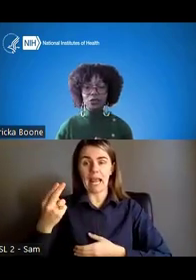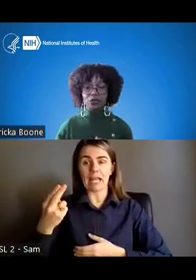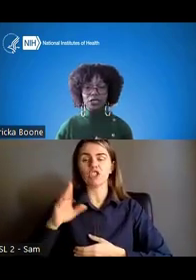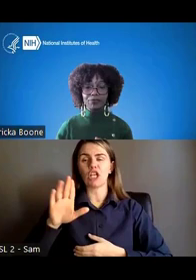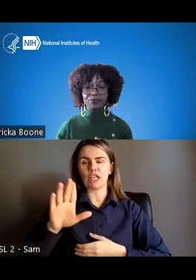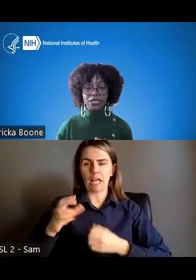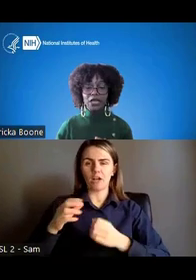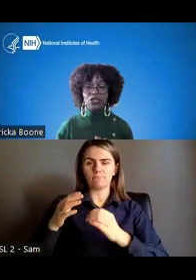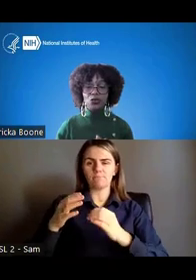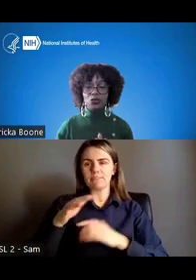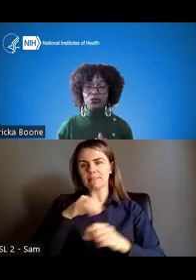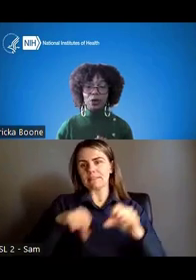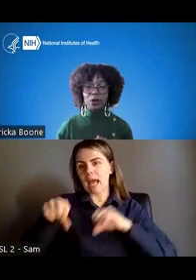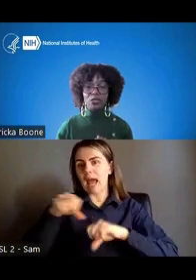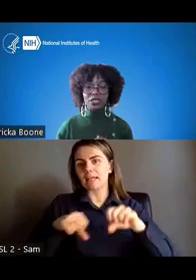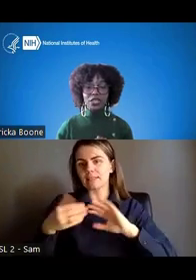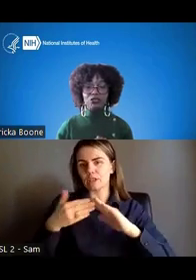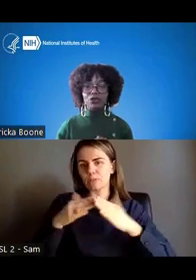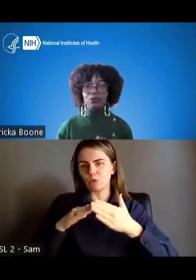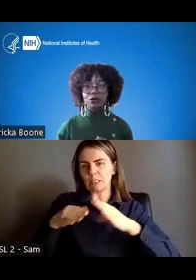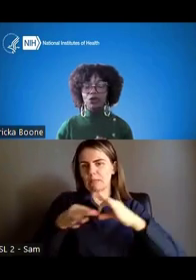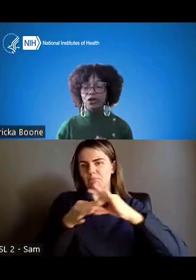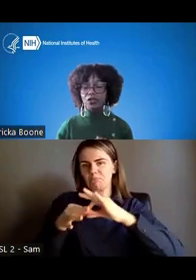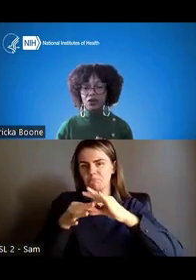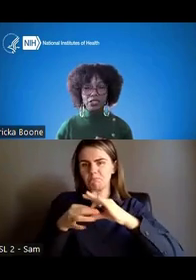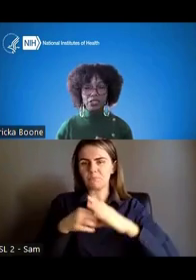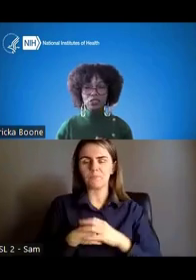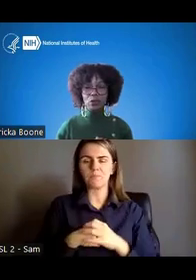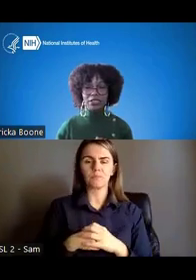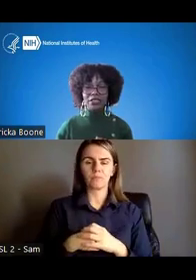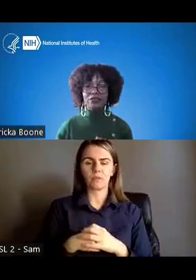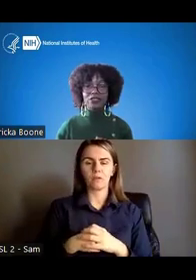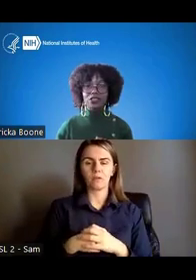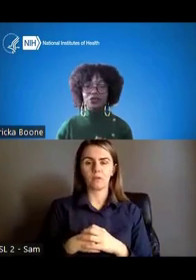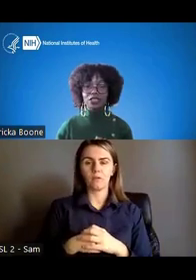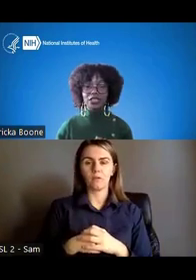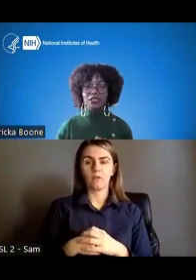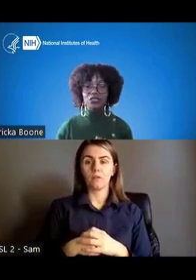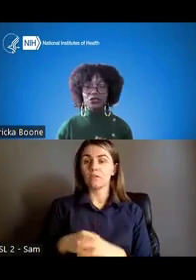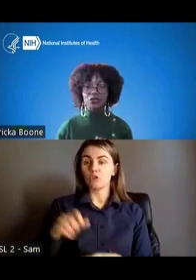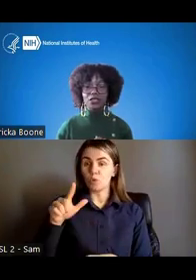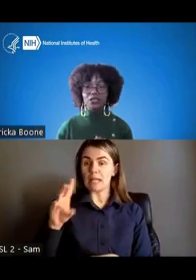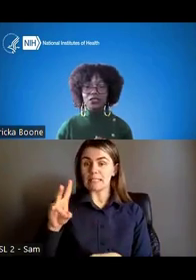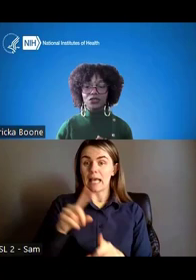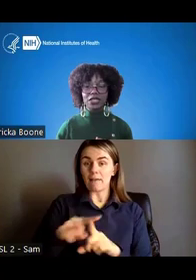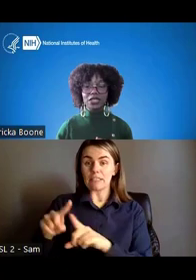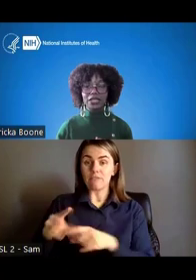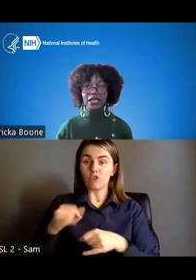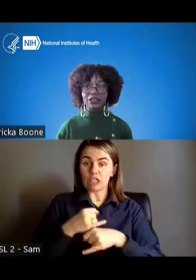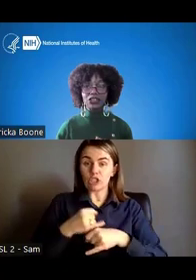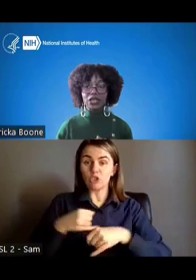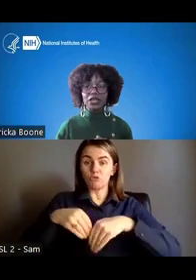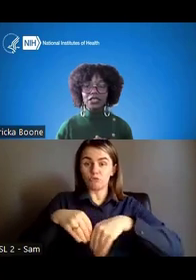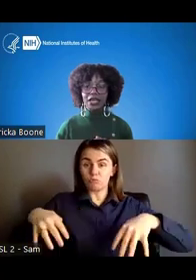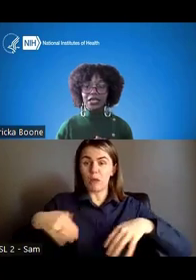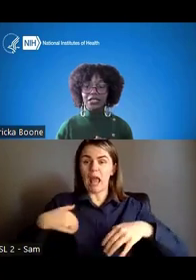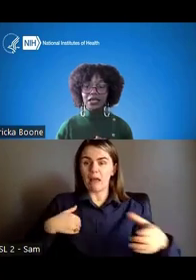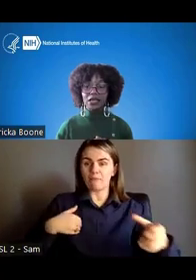scientific community. So with representation from across all of the 27 different institutes and centers at